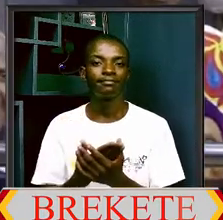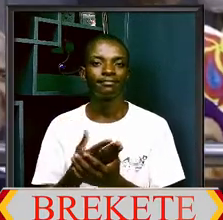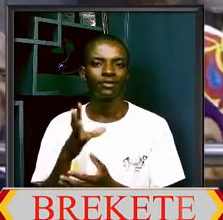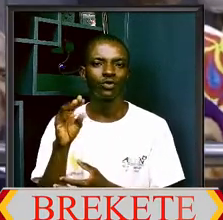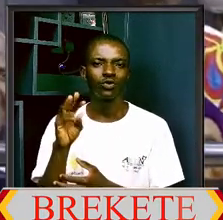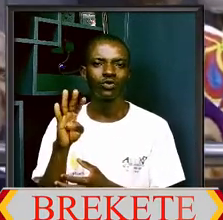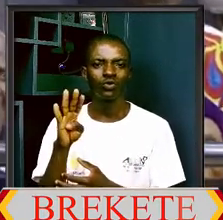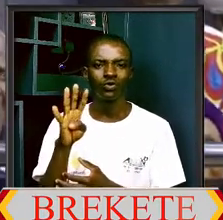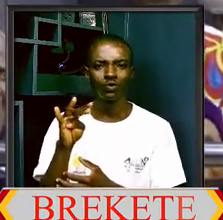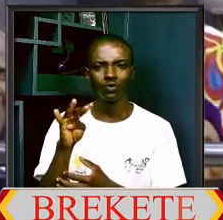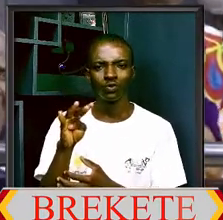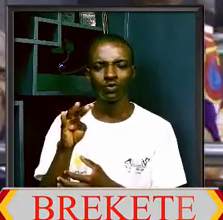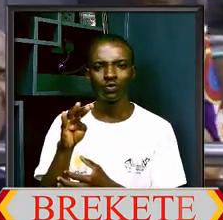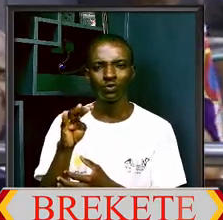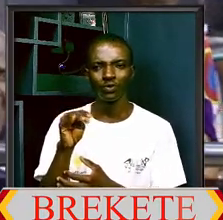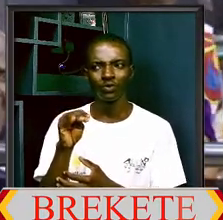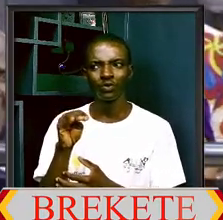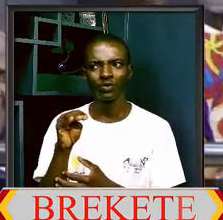na